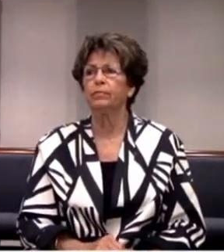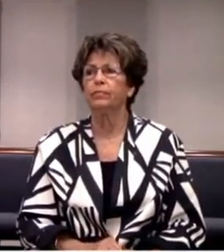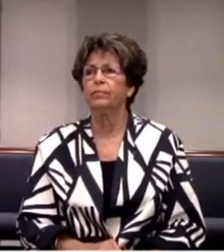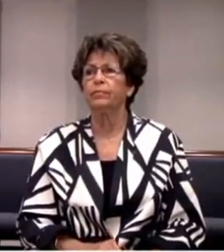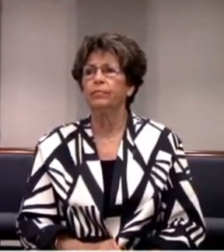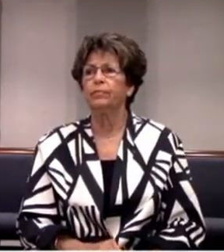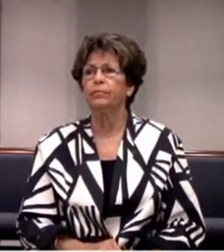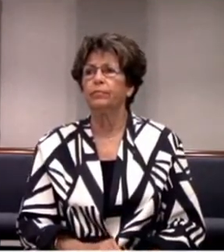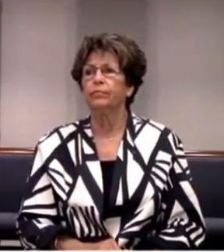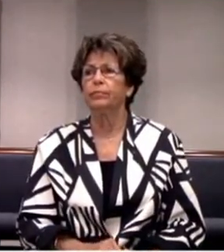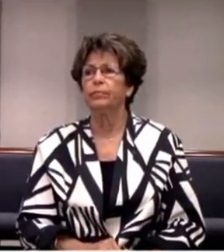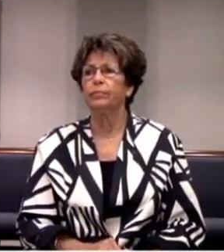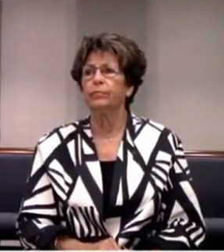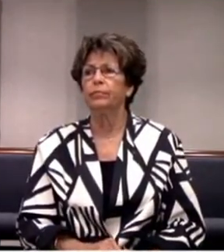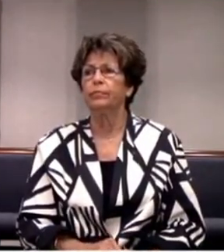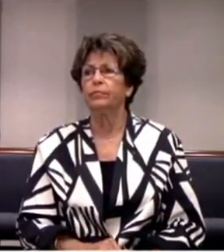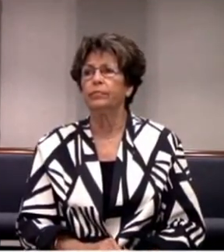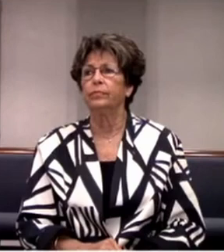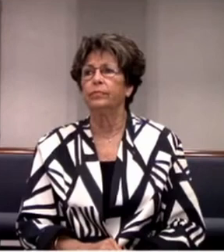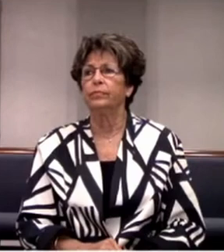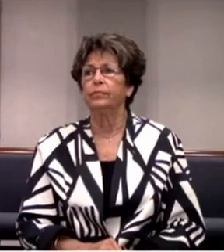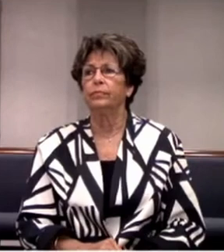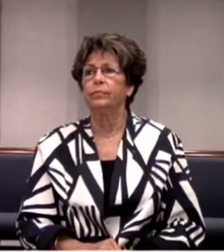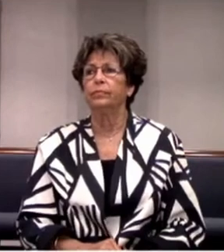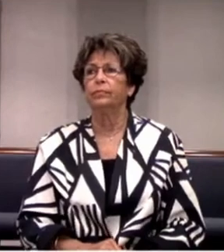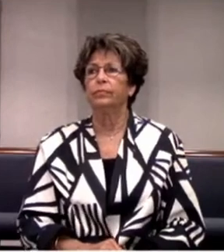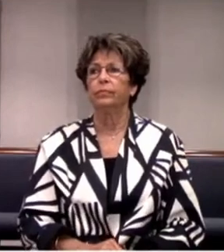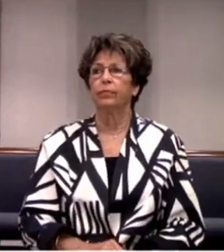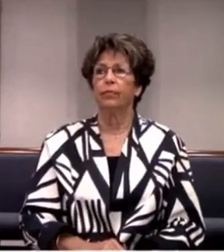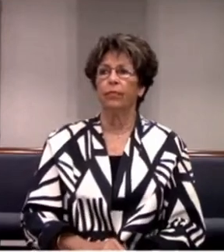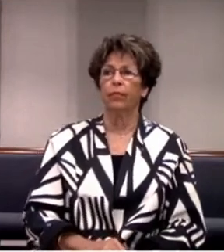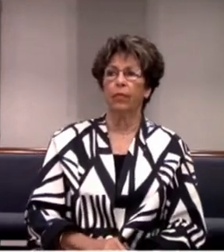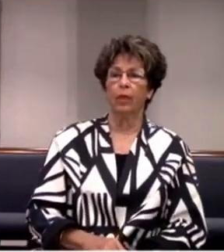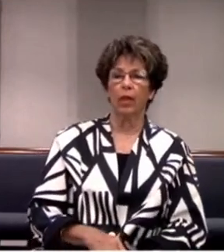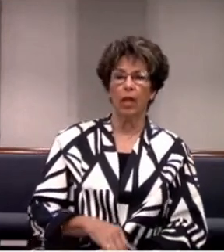his prayers had been heard, and he's not a believer?